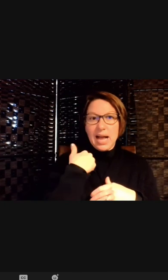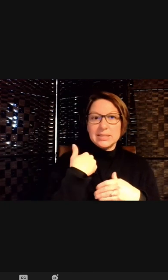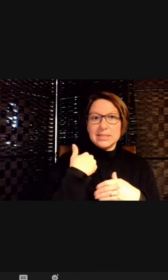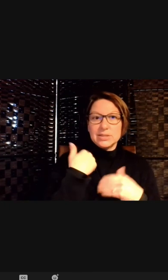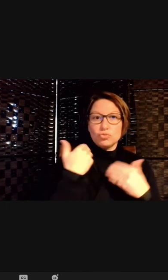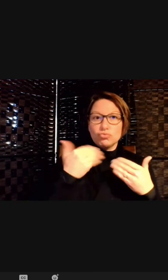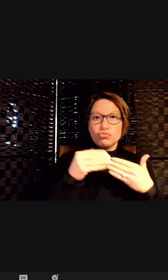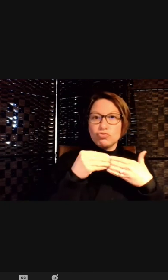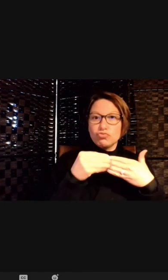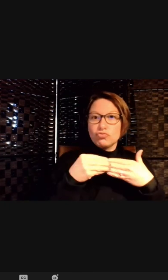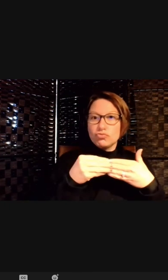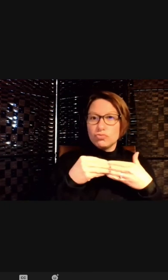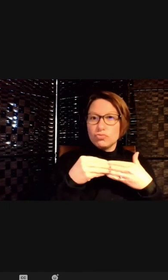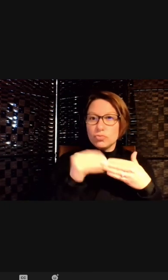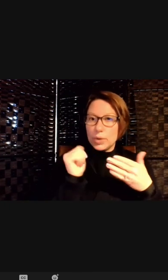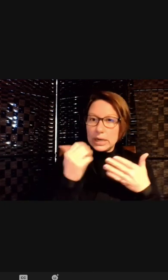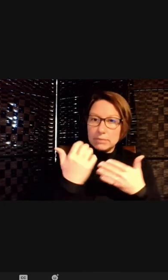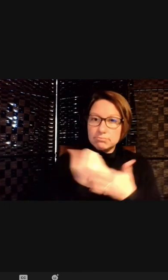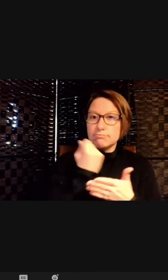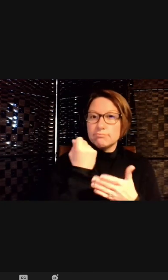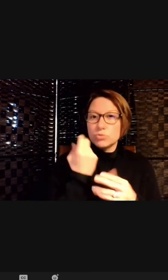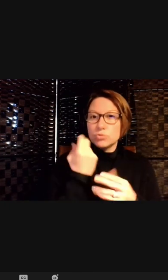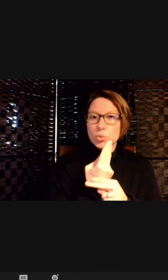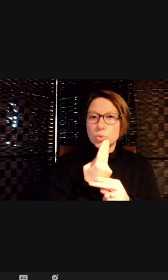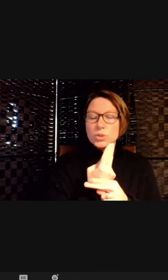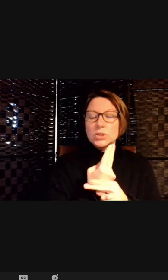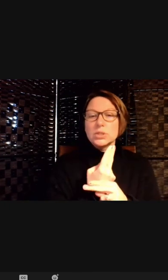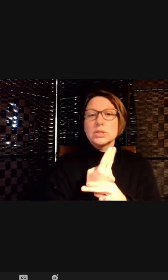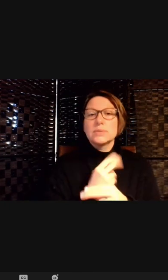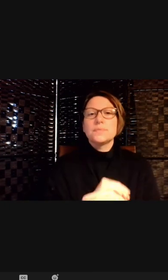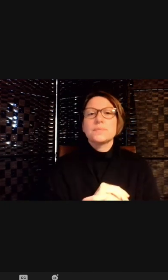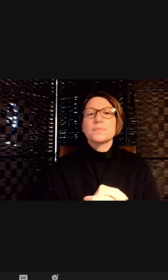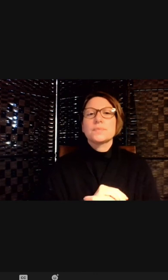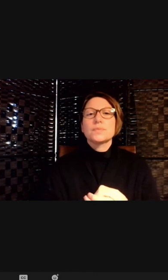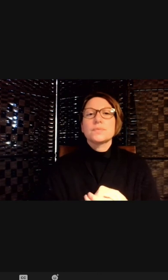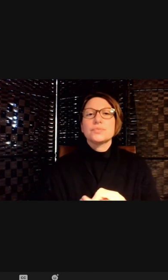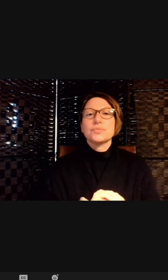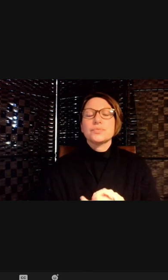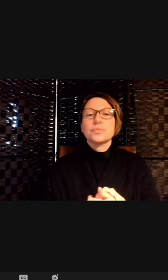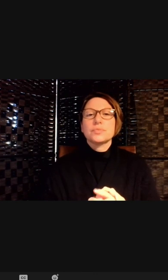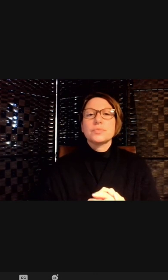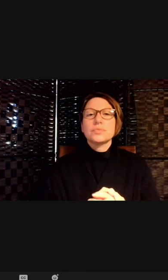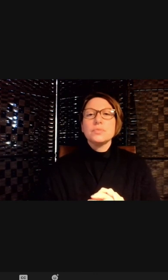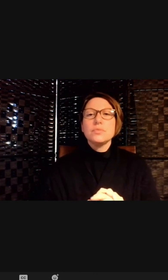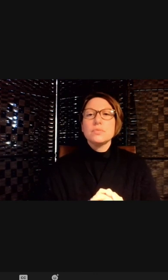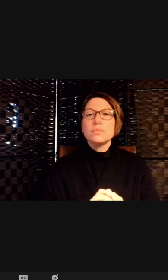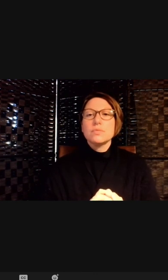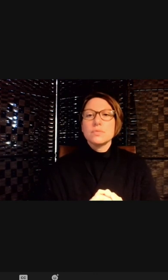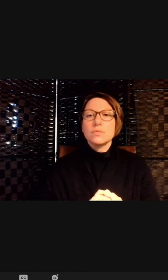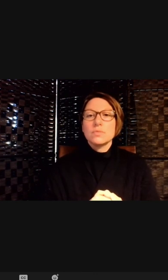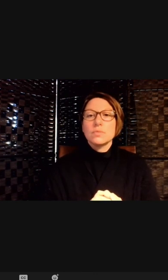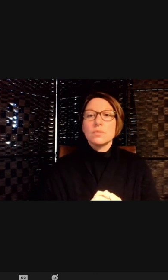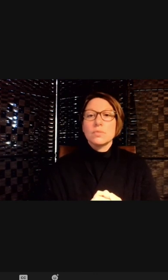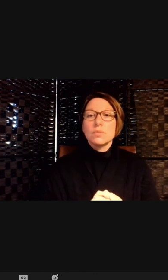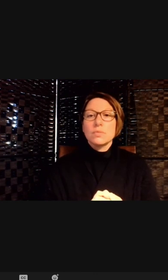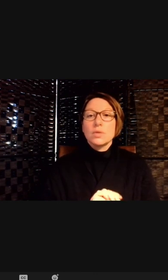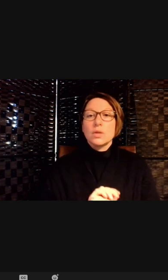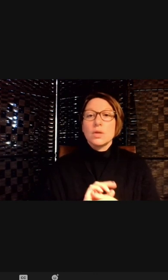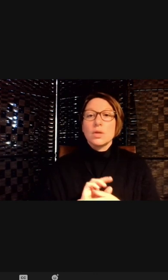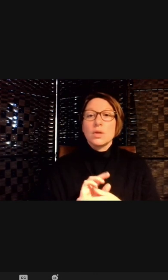this. And if we are able to balance the